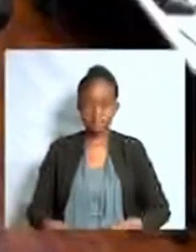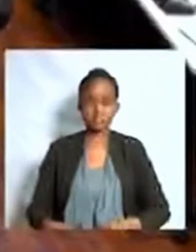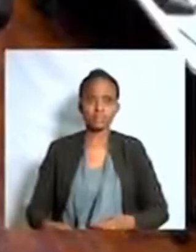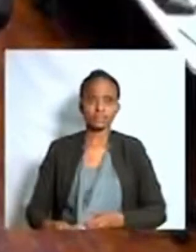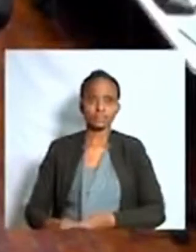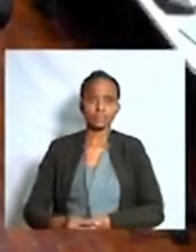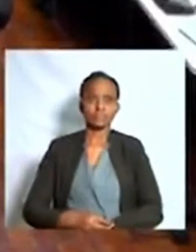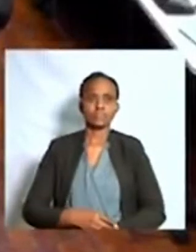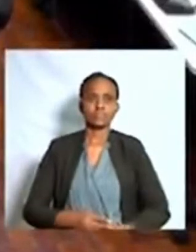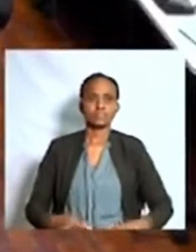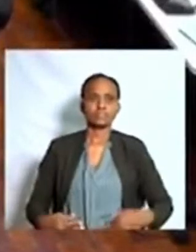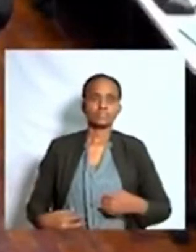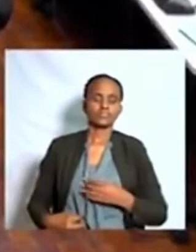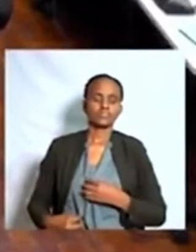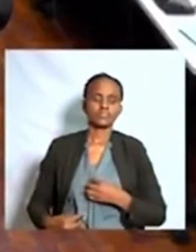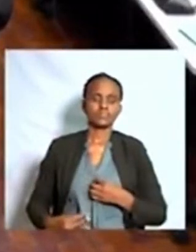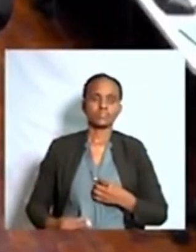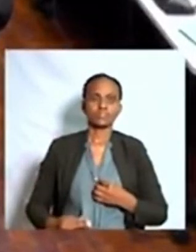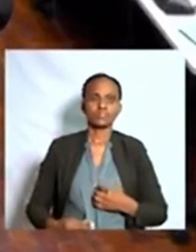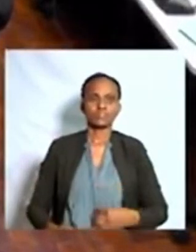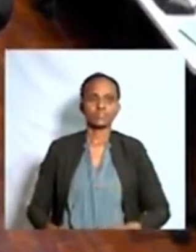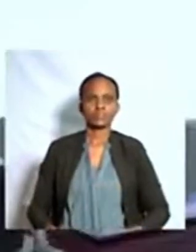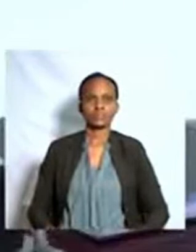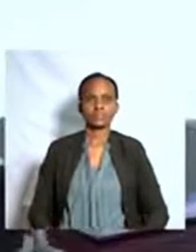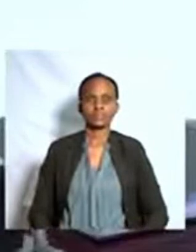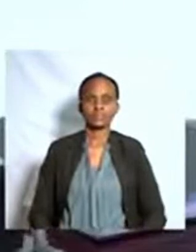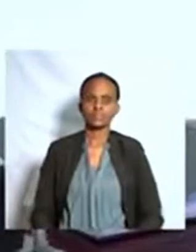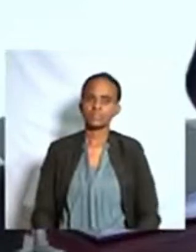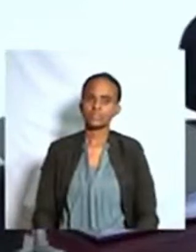I think it's the next page.